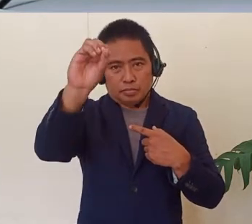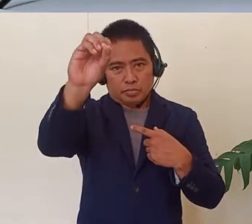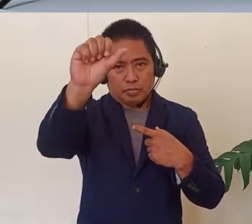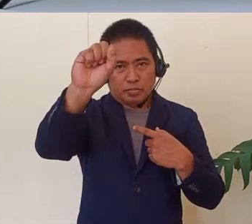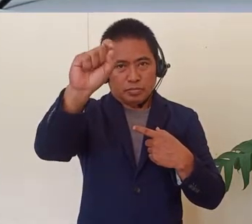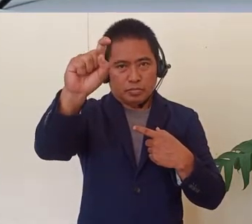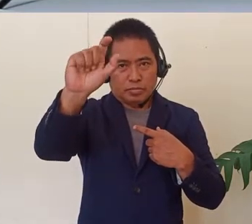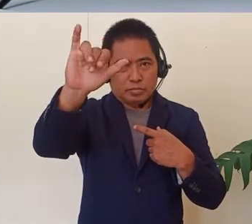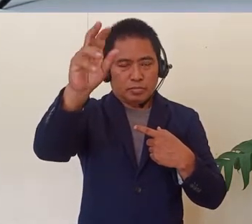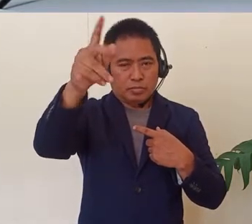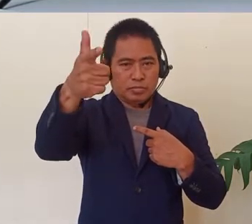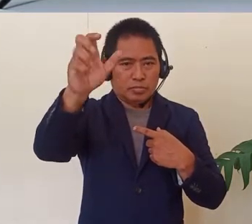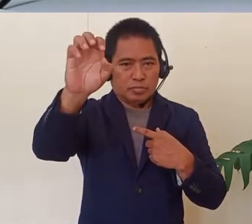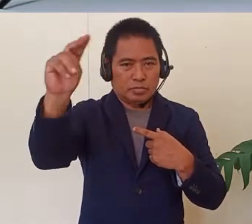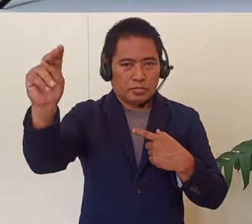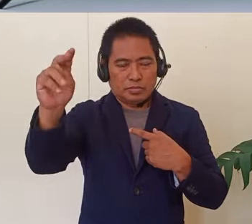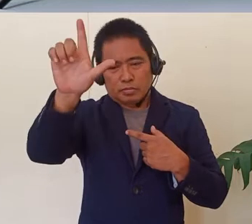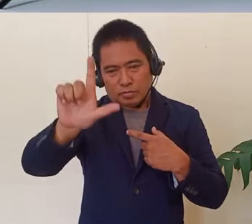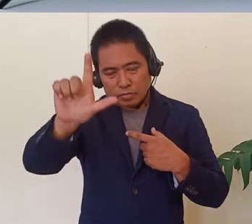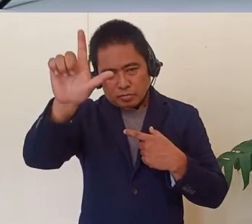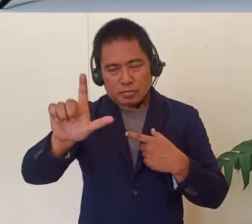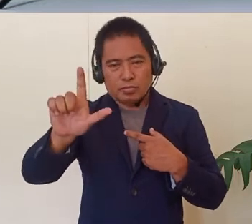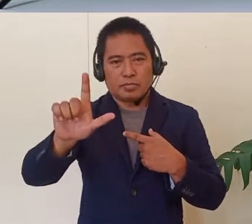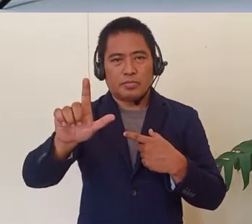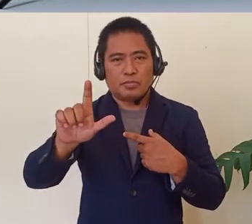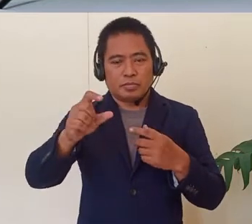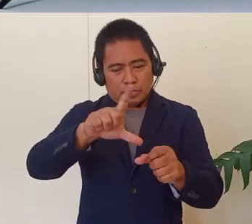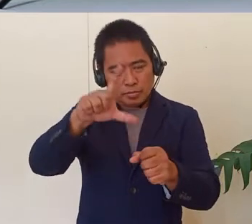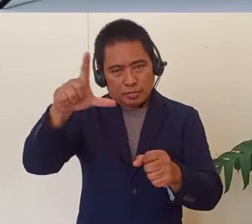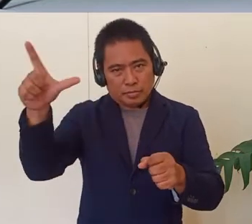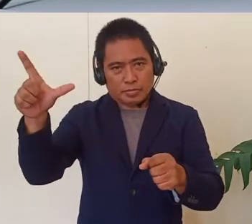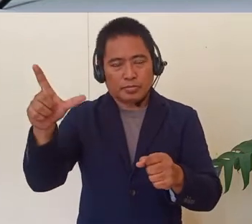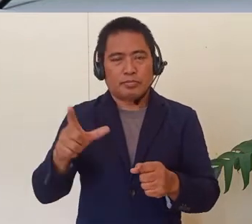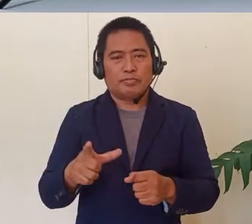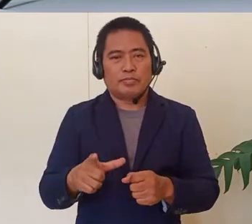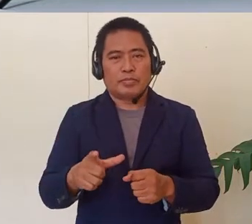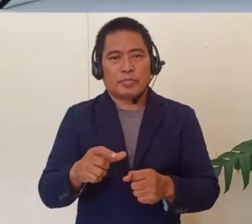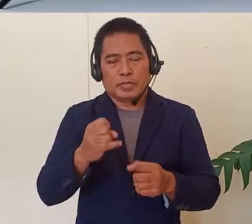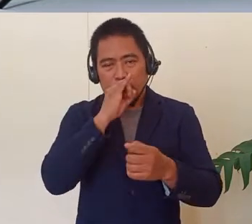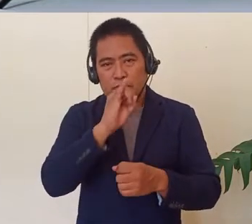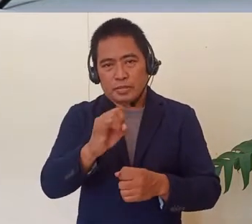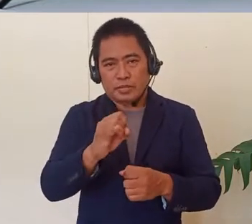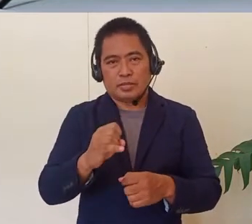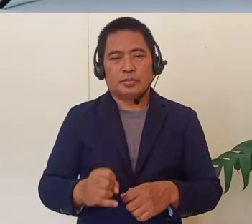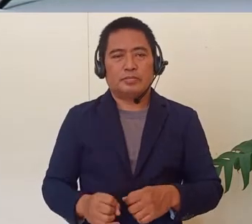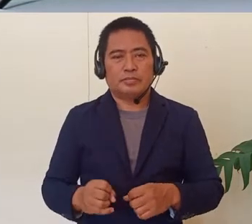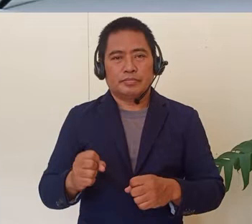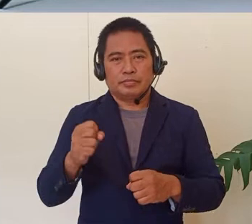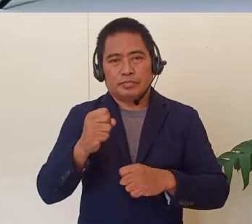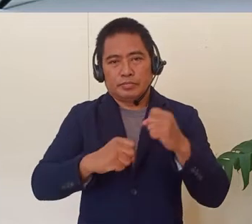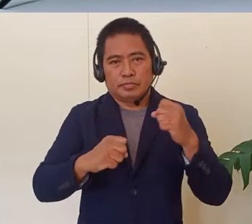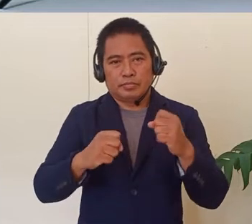gas is the solute, while the large amount in percentage is